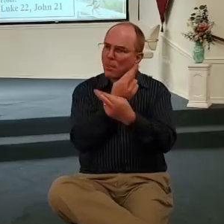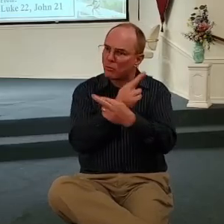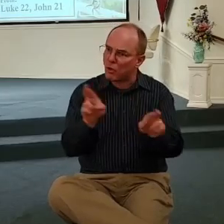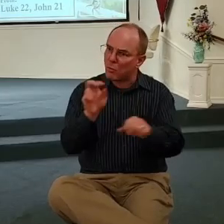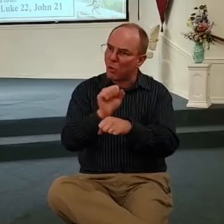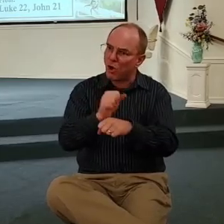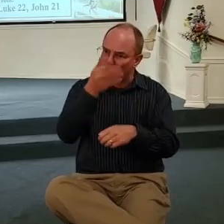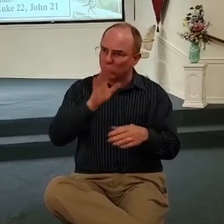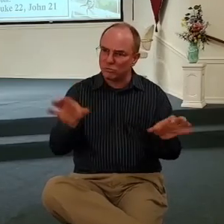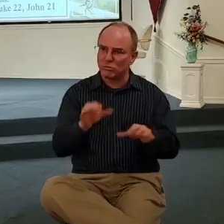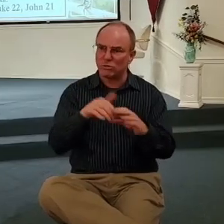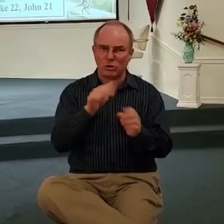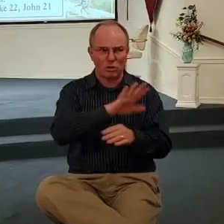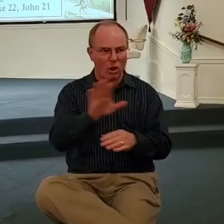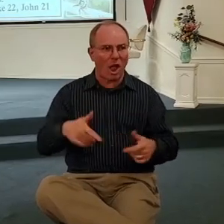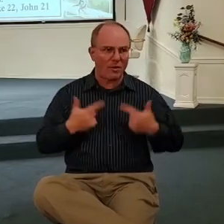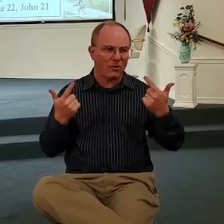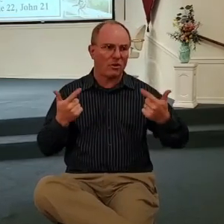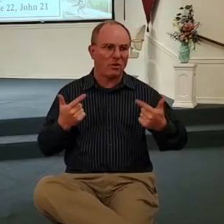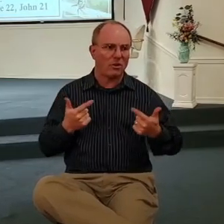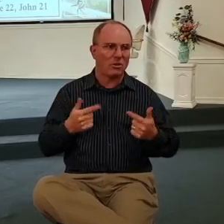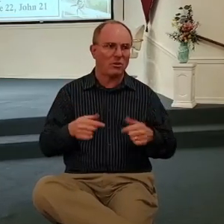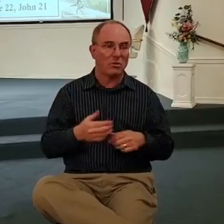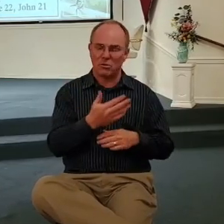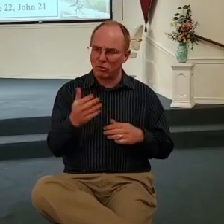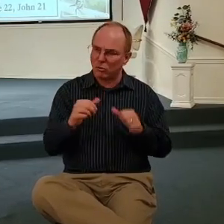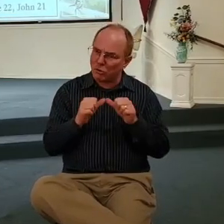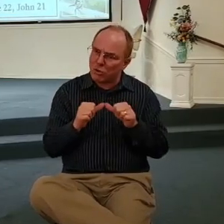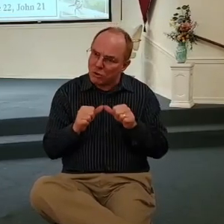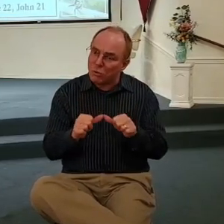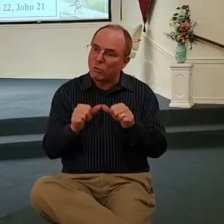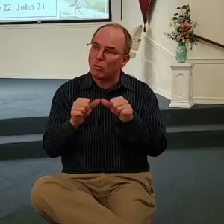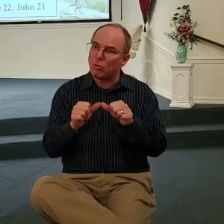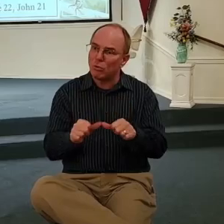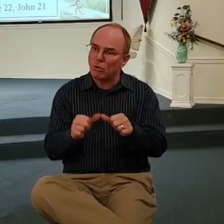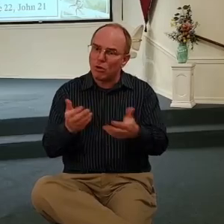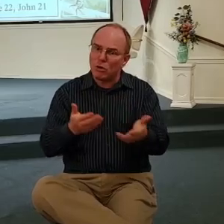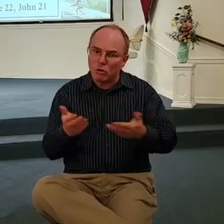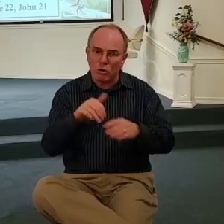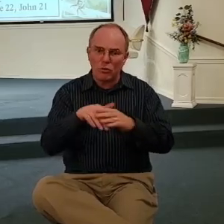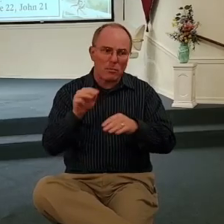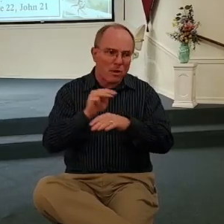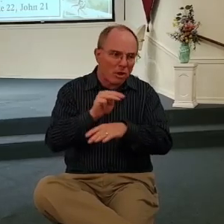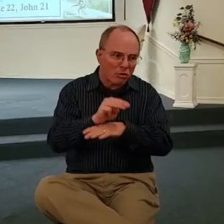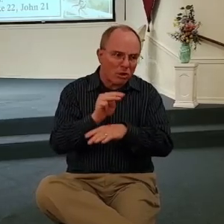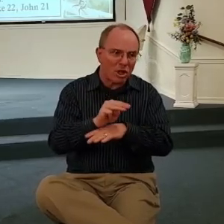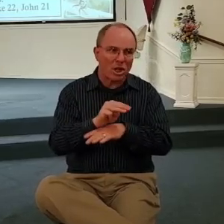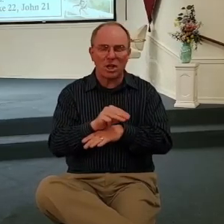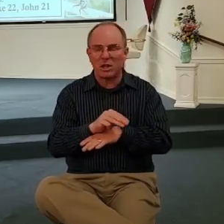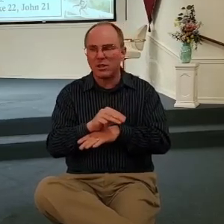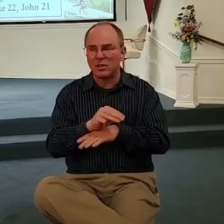life. And as you continue to serve in your ministry,